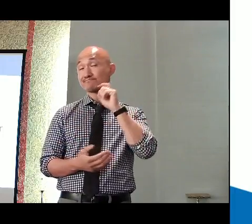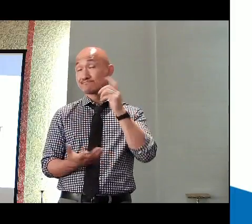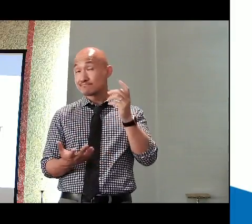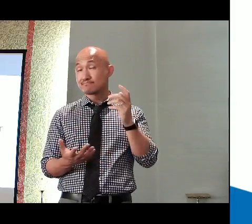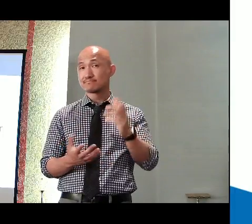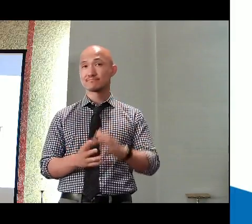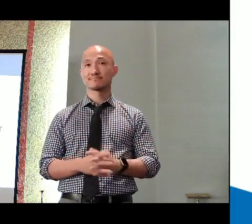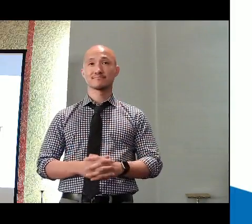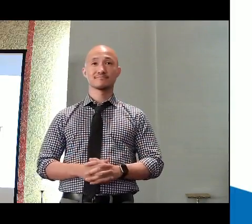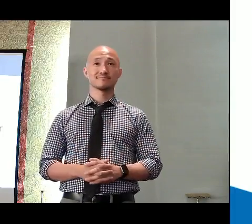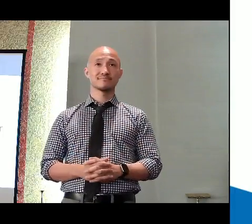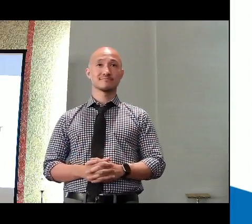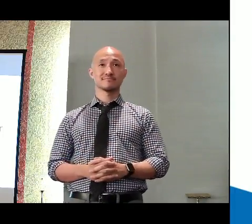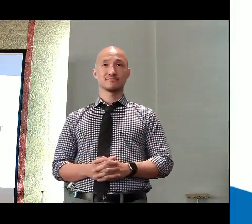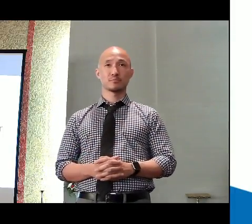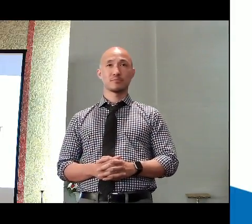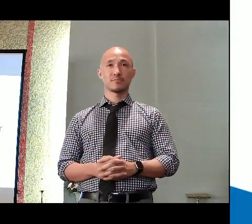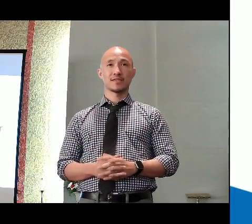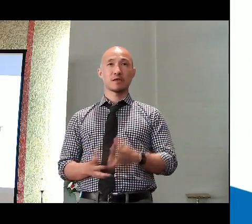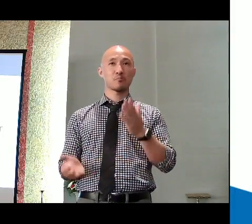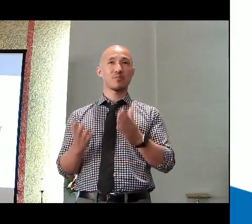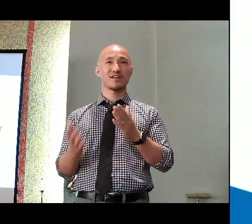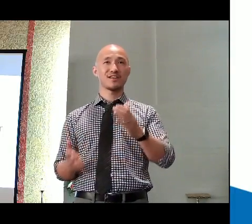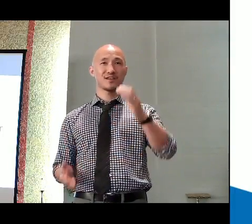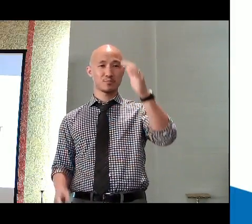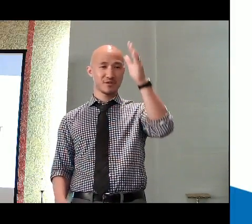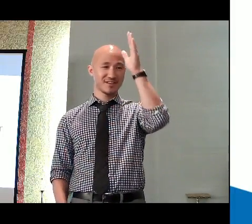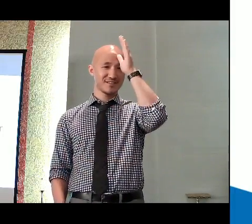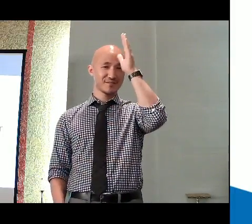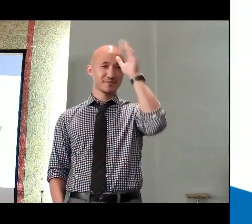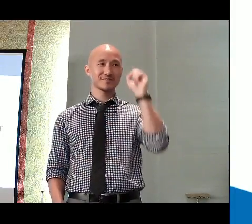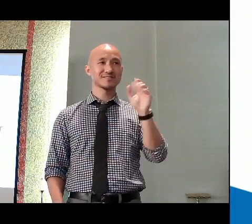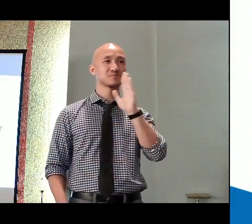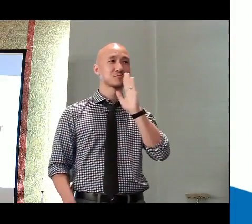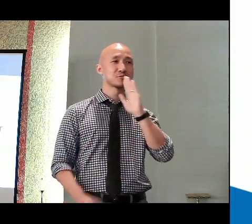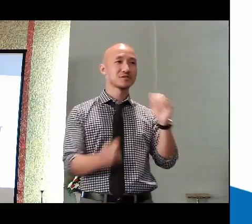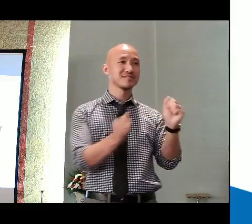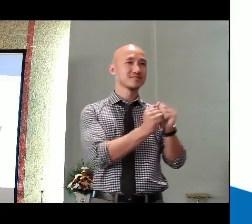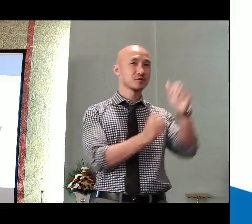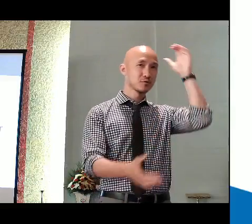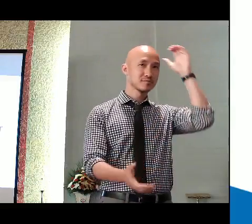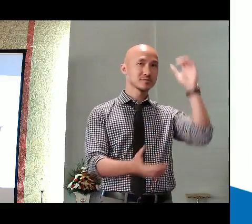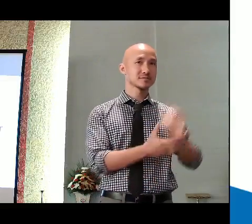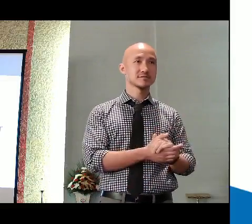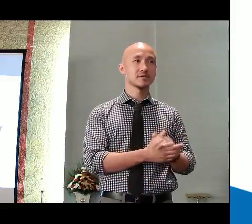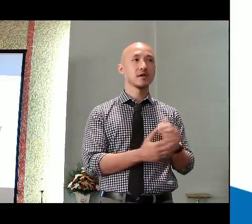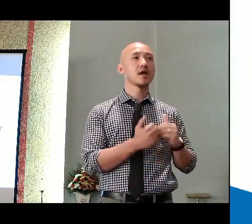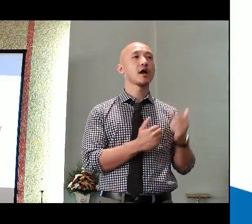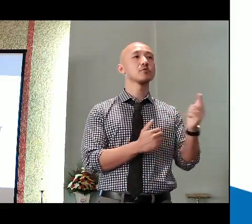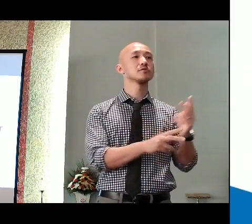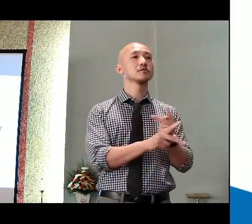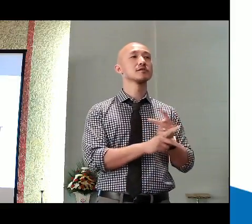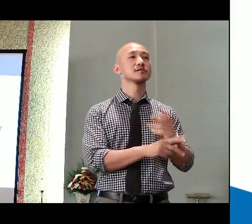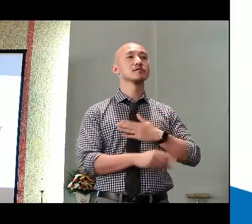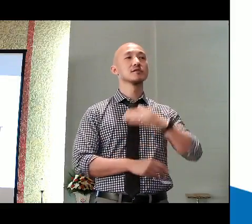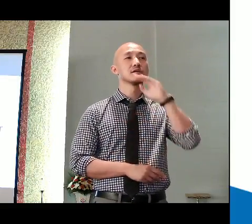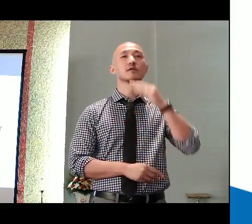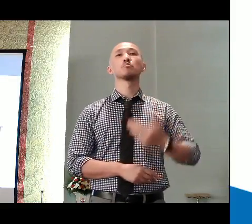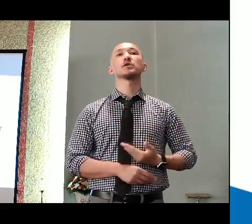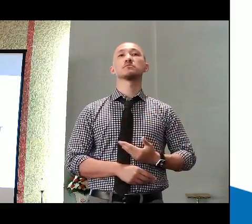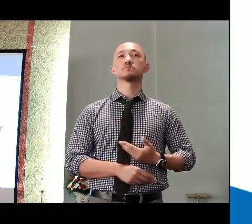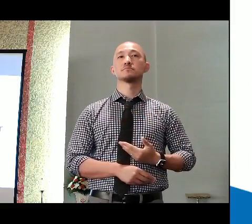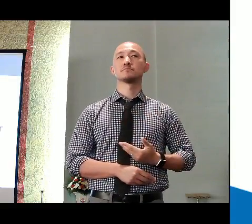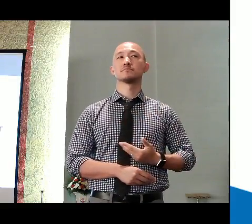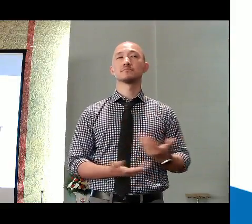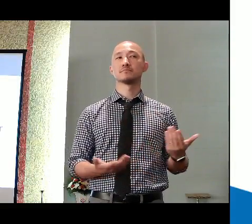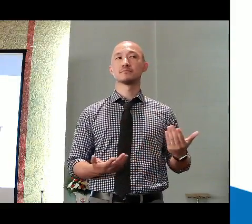you're going to be taking him to the side, won't you? And explaining to him what your expectations are. What are you doing with my